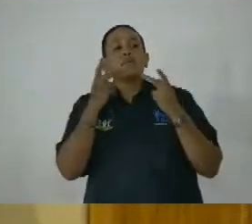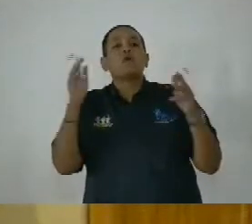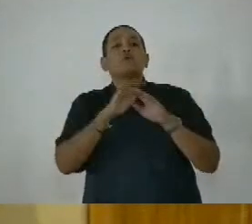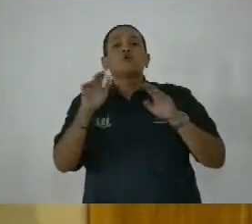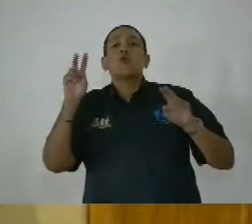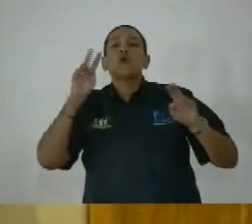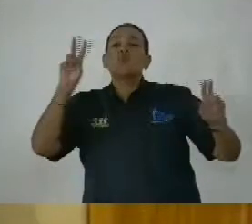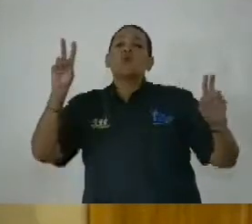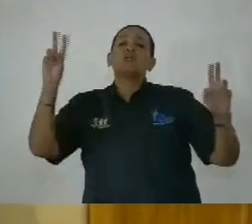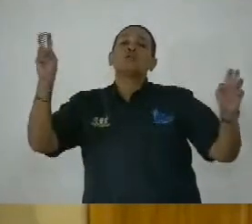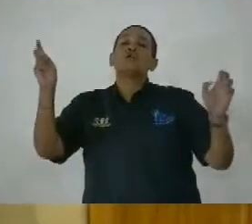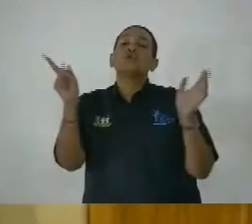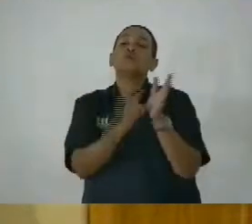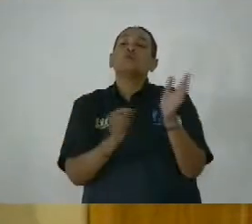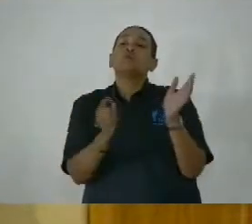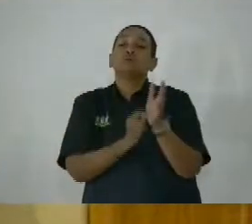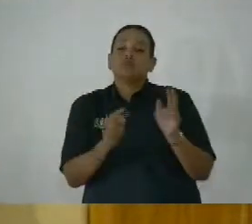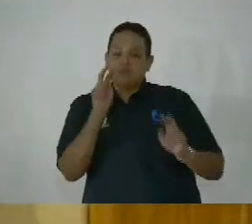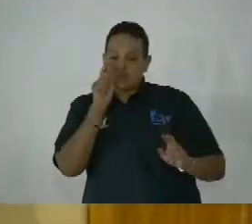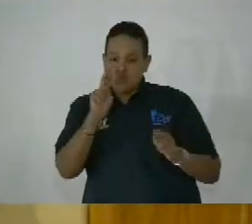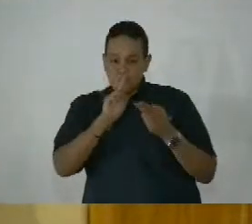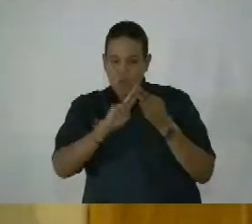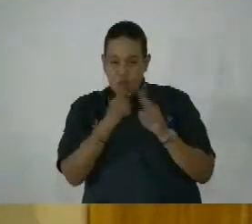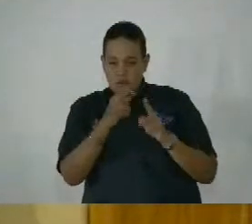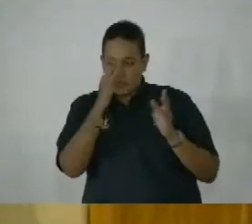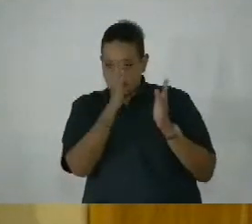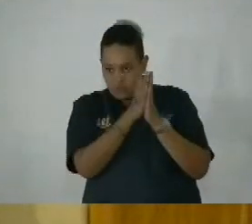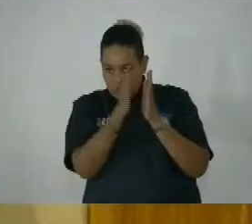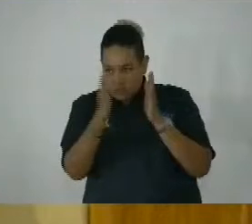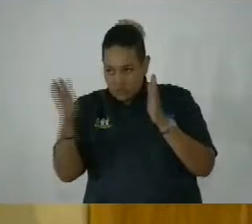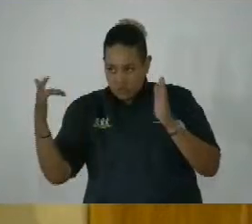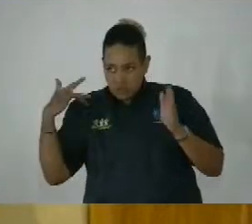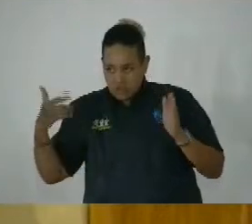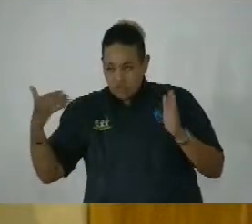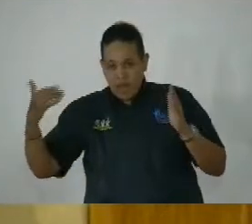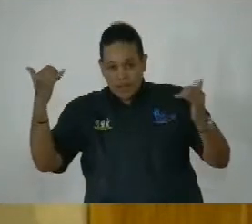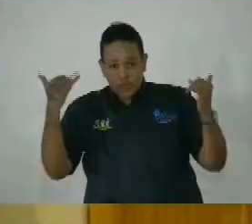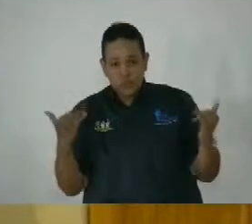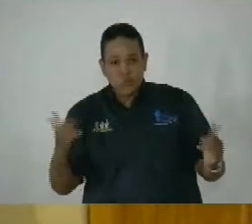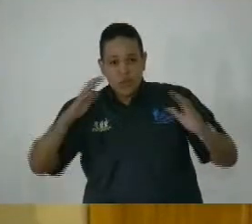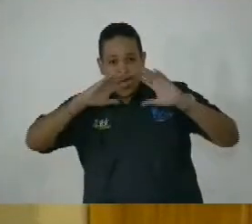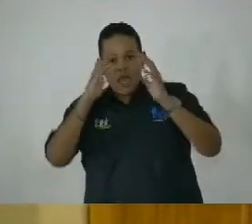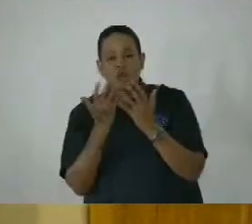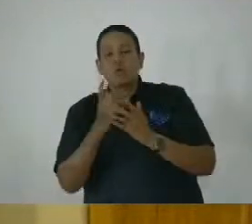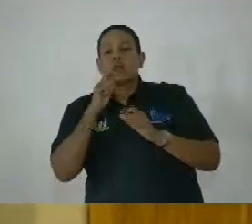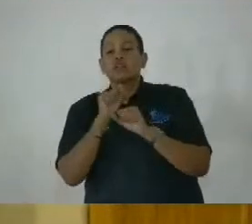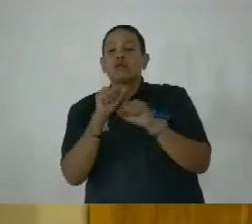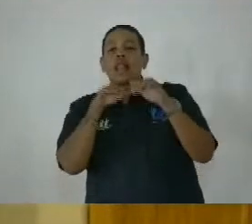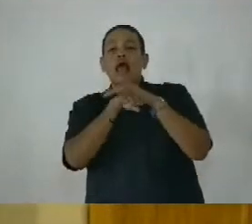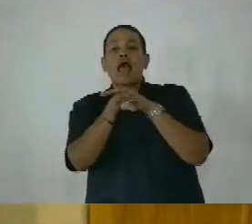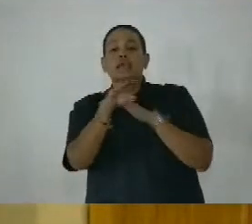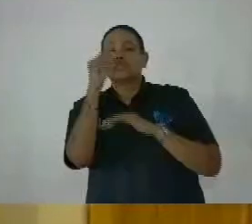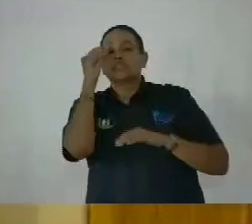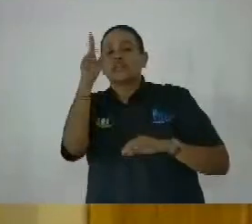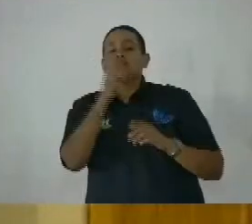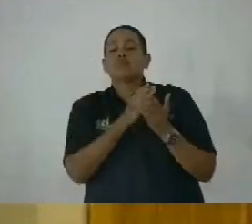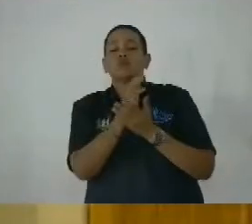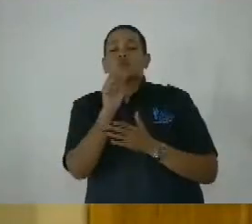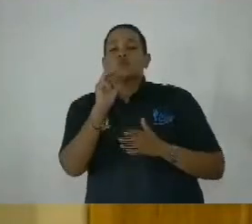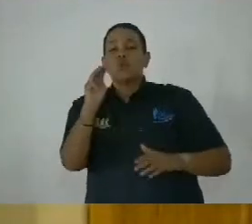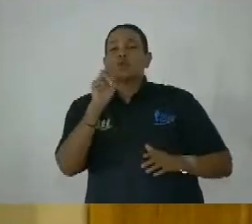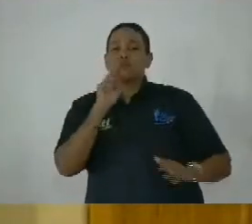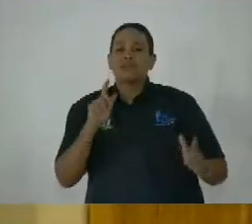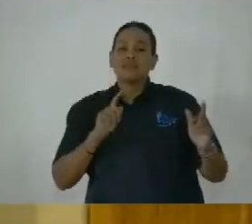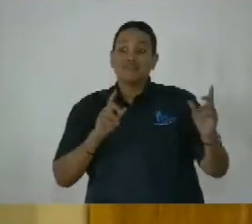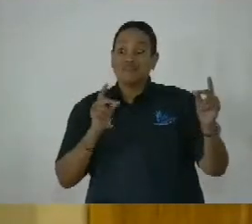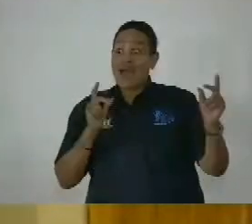the headlines. Pay attention to these trends. Yes. In today's world, access to information through social media is faster